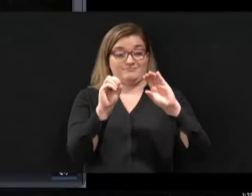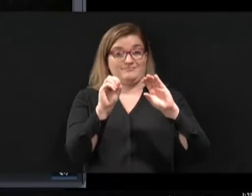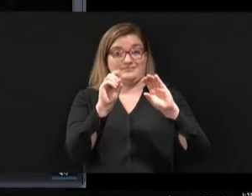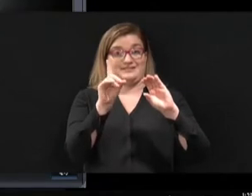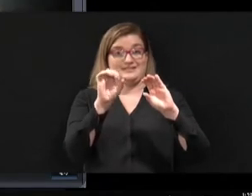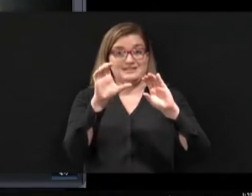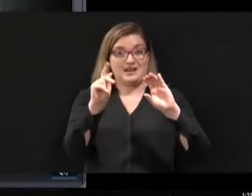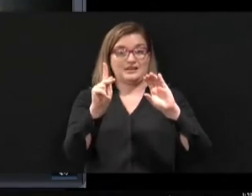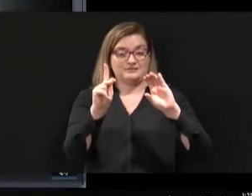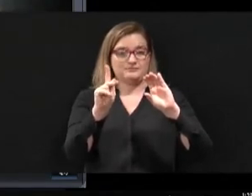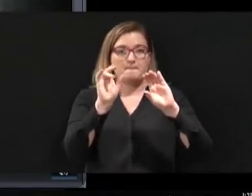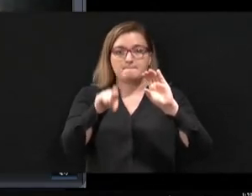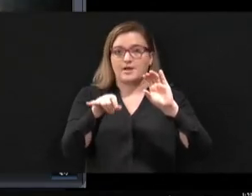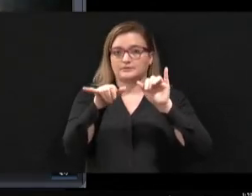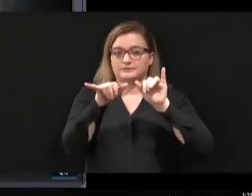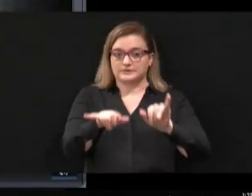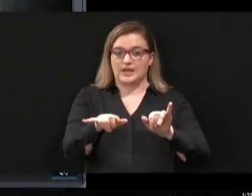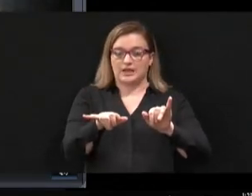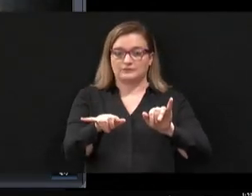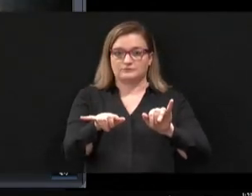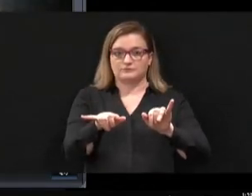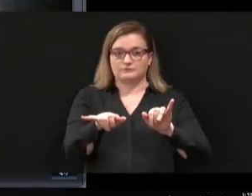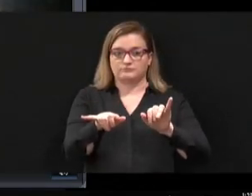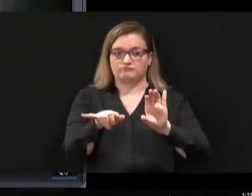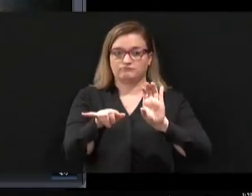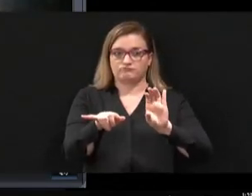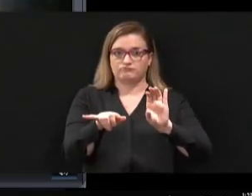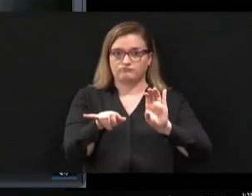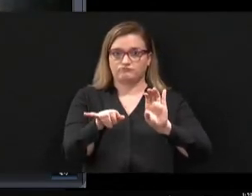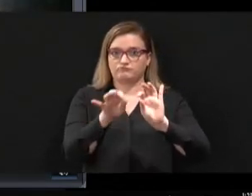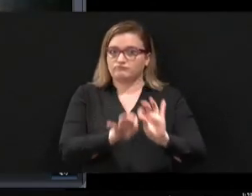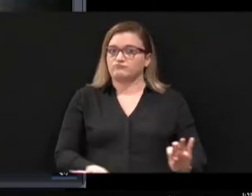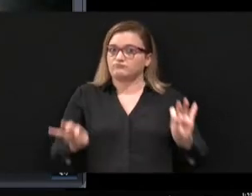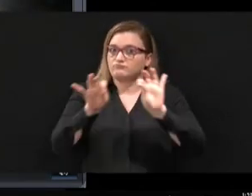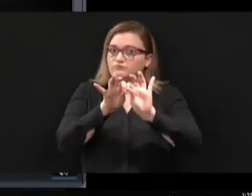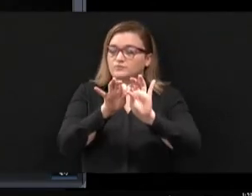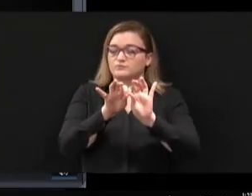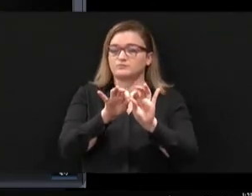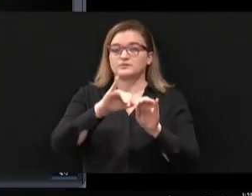Okay, so we're just going to go through the sounds for this. J.